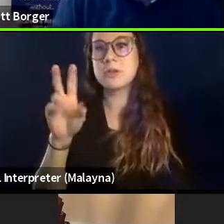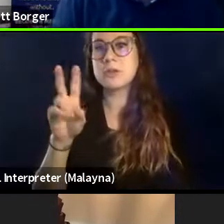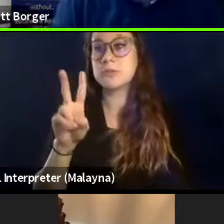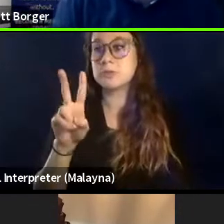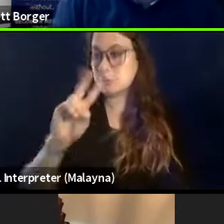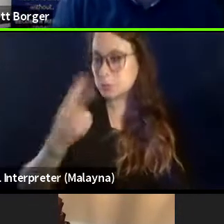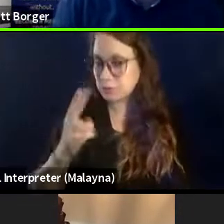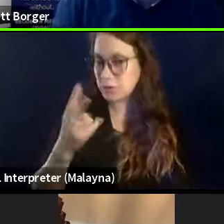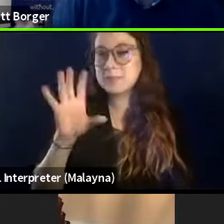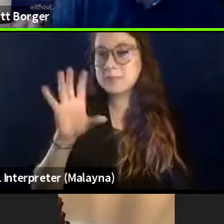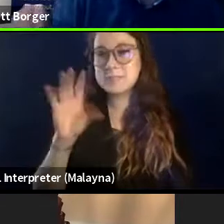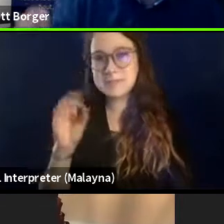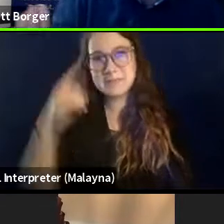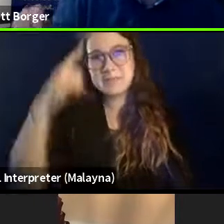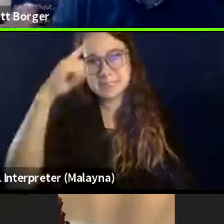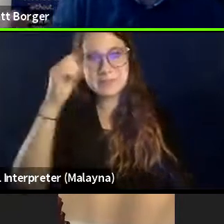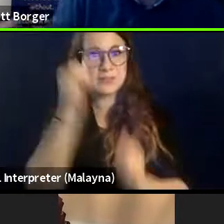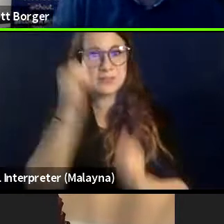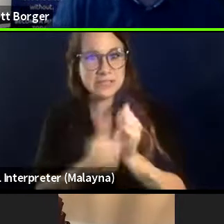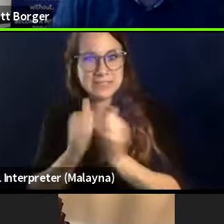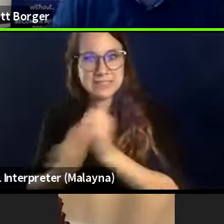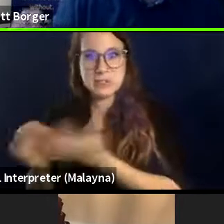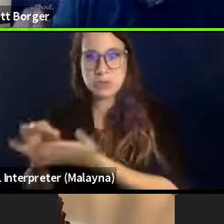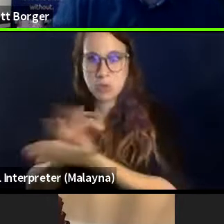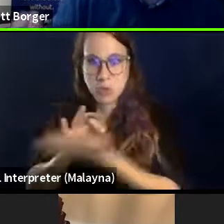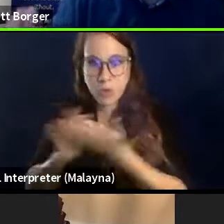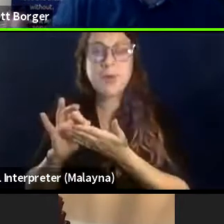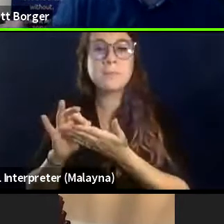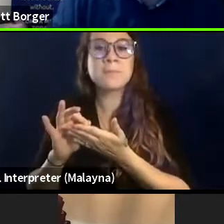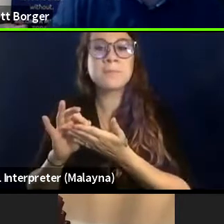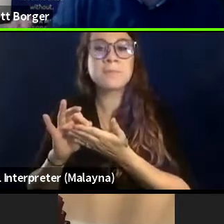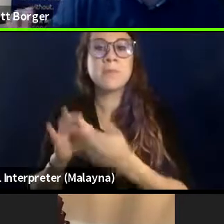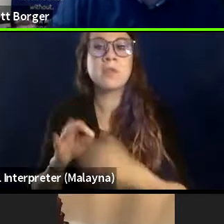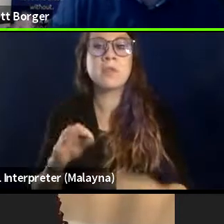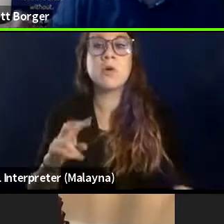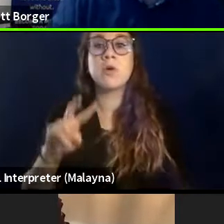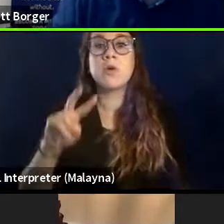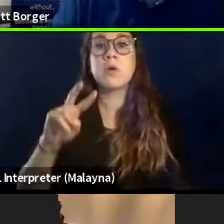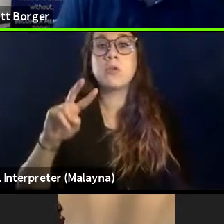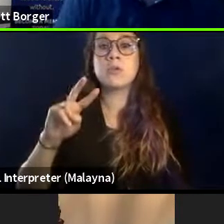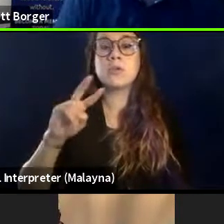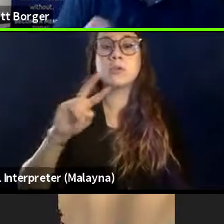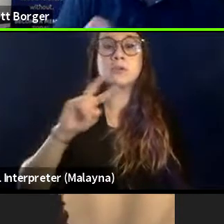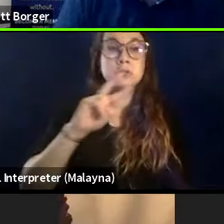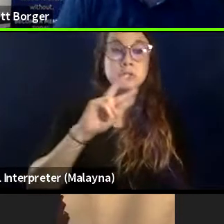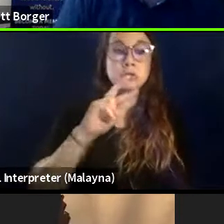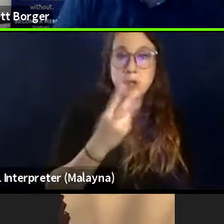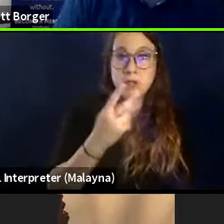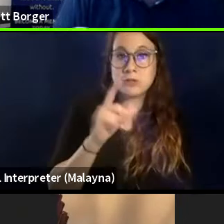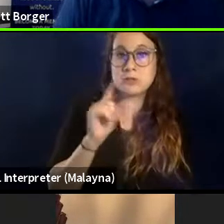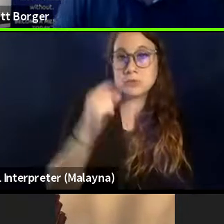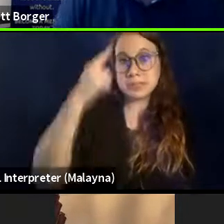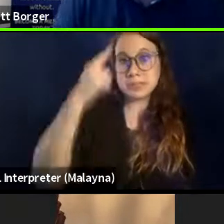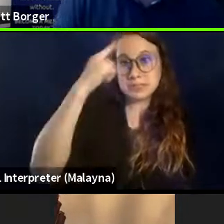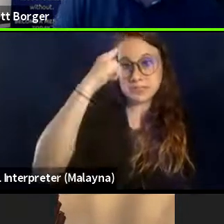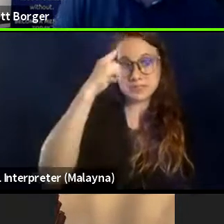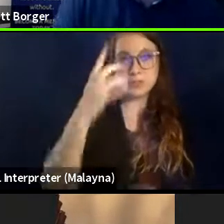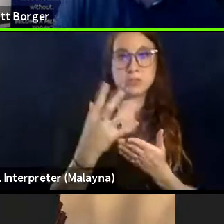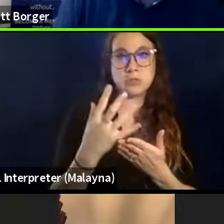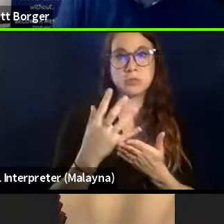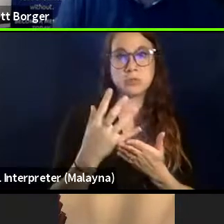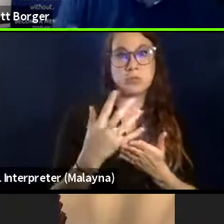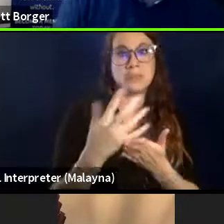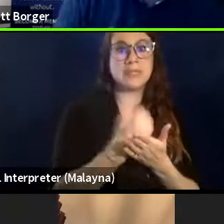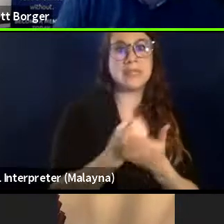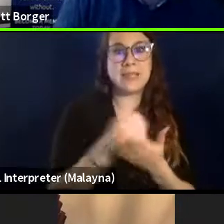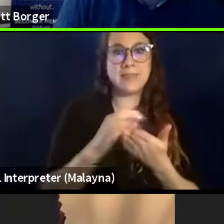$2.50 per Breadcoin. What that goes for? So $2.20 goes to just redeem the coin. It works like a